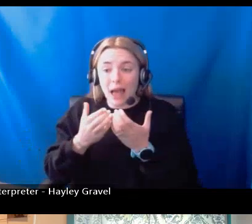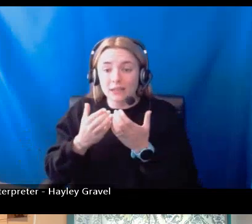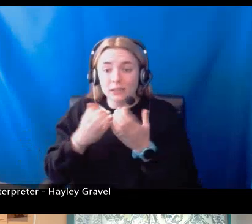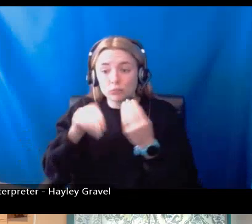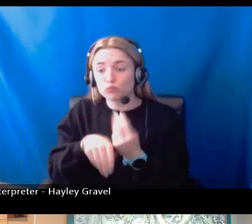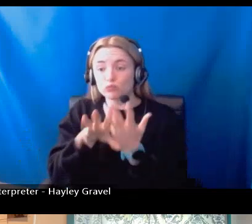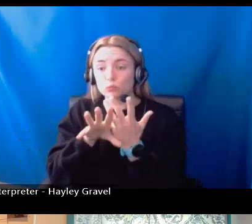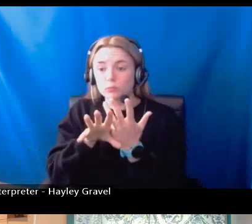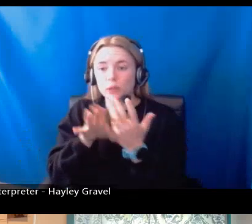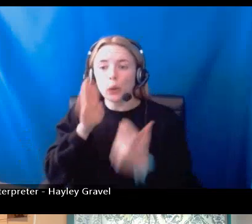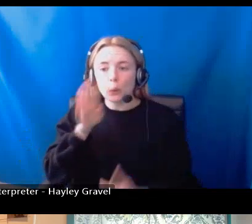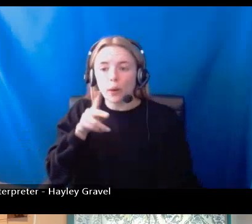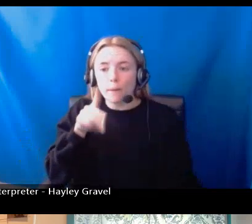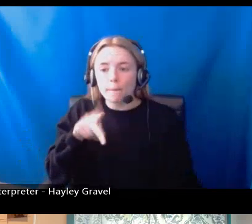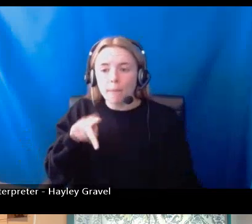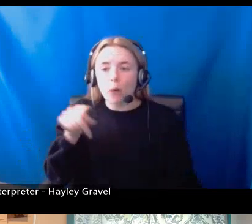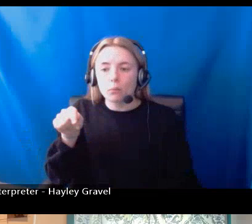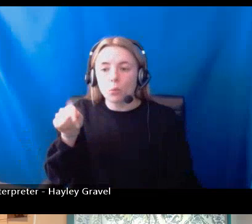Okay.